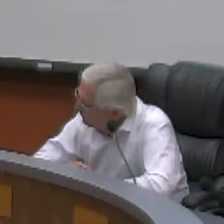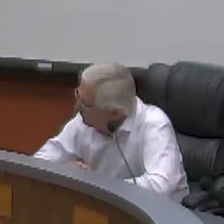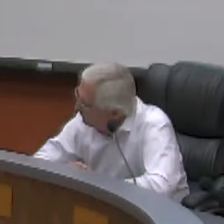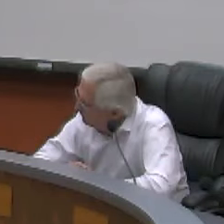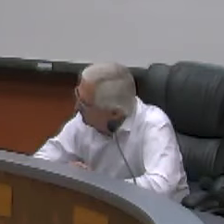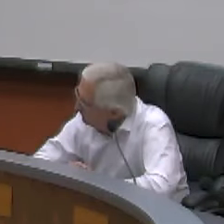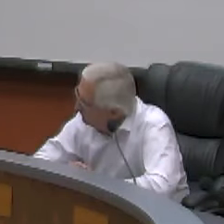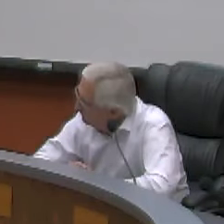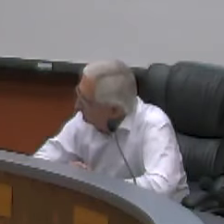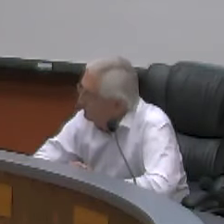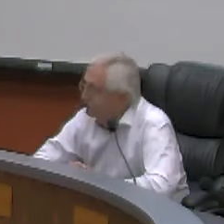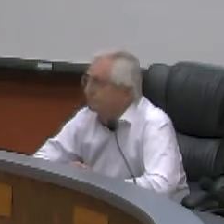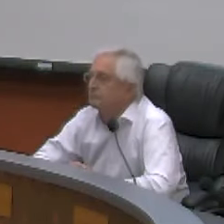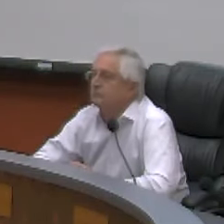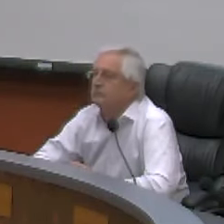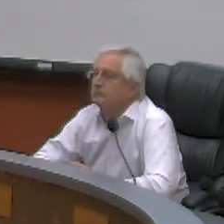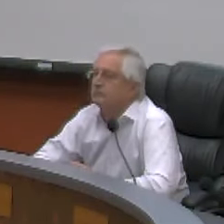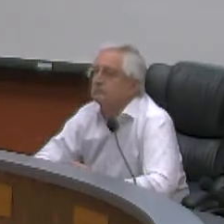particular